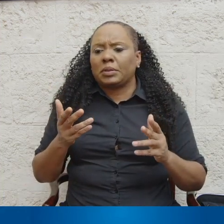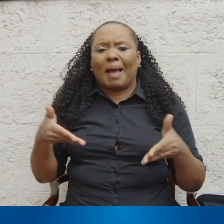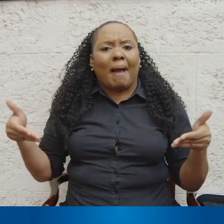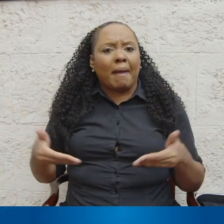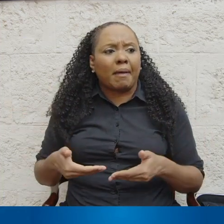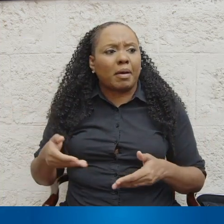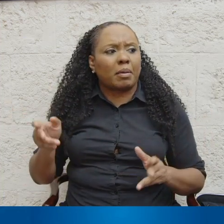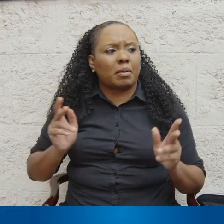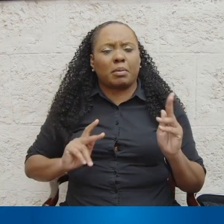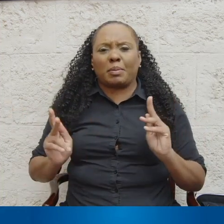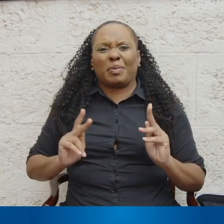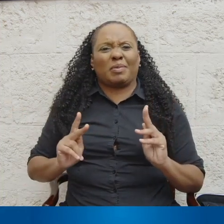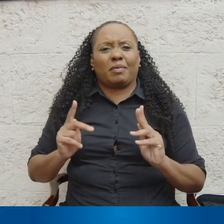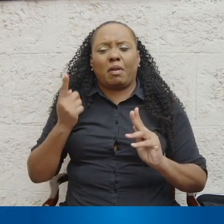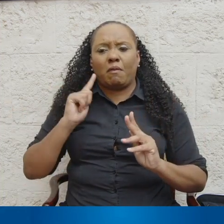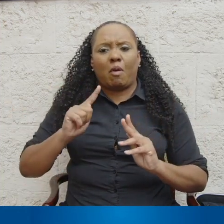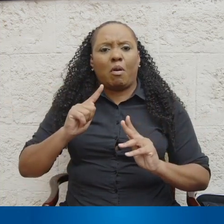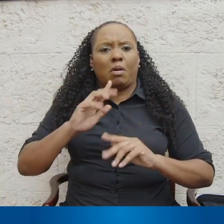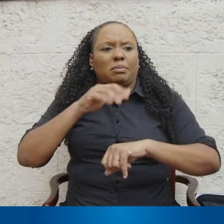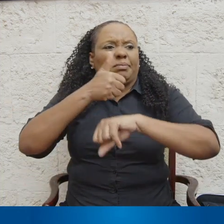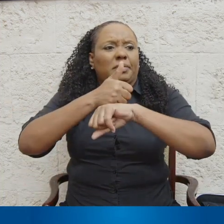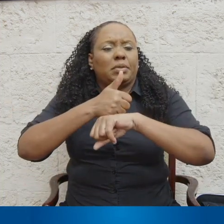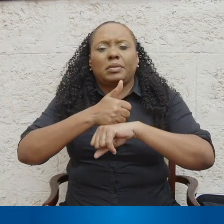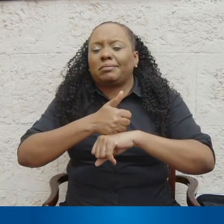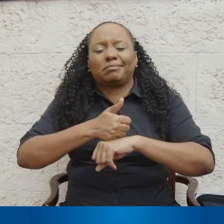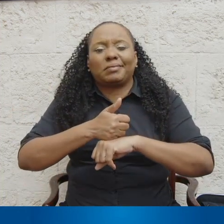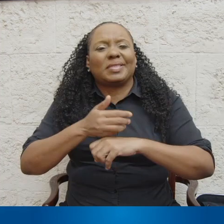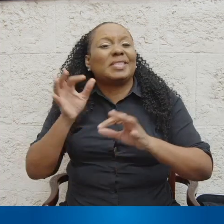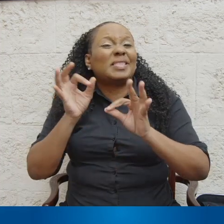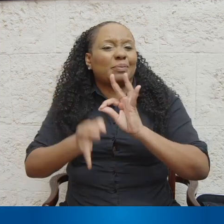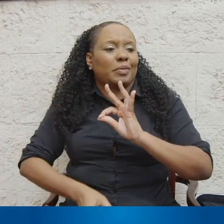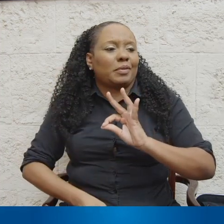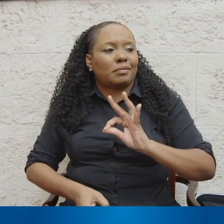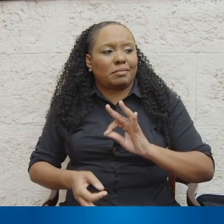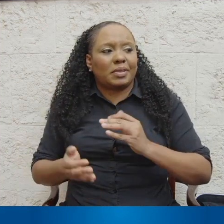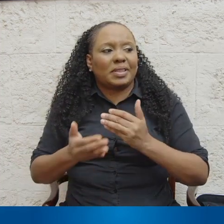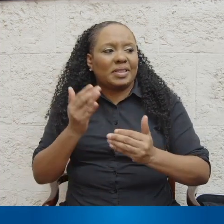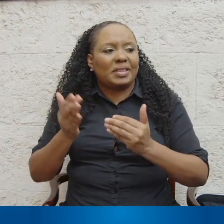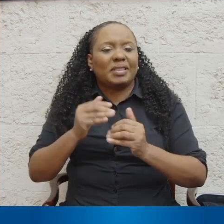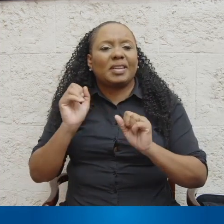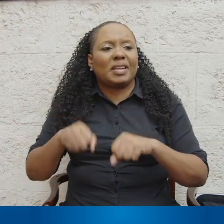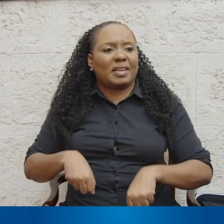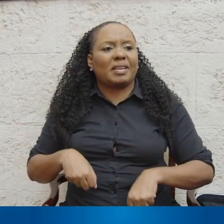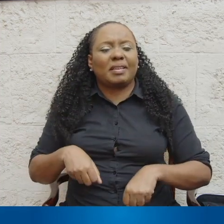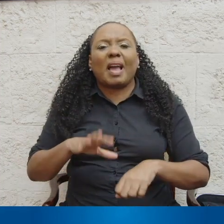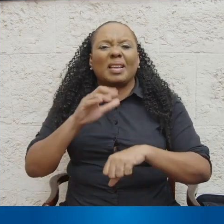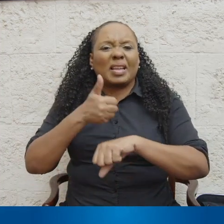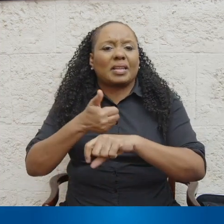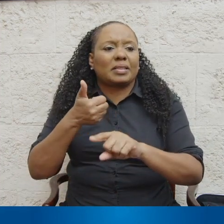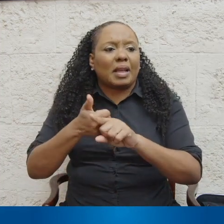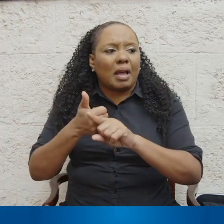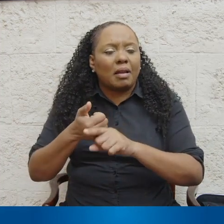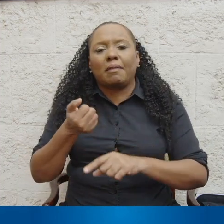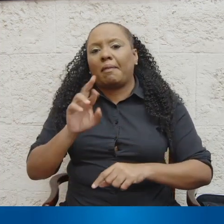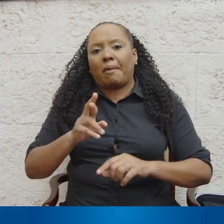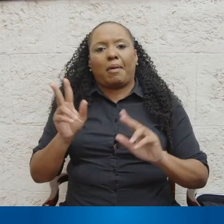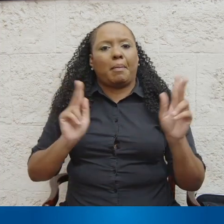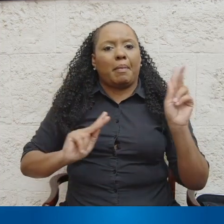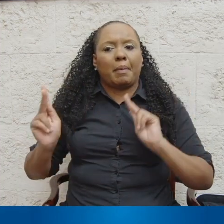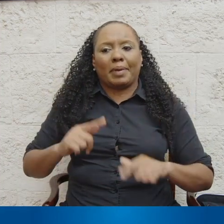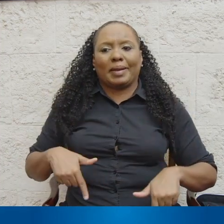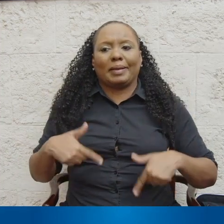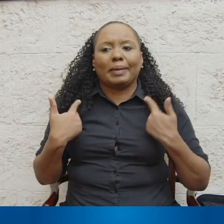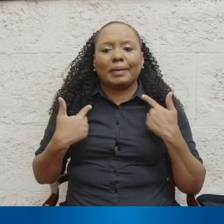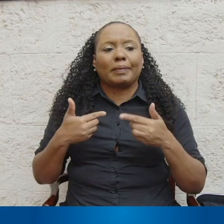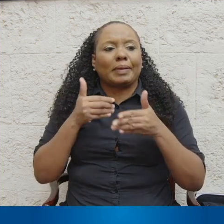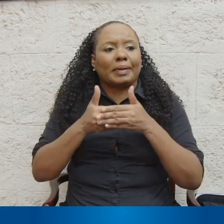to rely on workmen, because it's such a simple thing to do. So a lot of people will be able to do this on their own or get people in their community to be able to